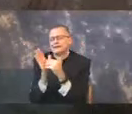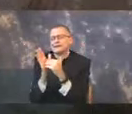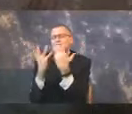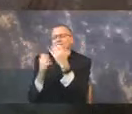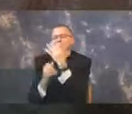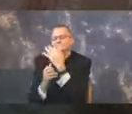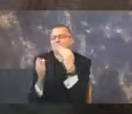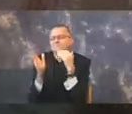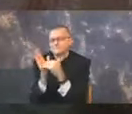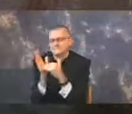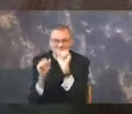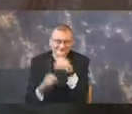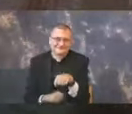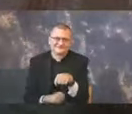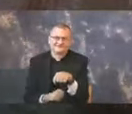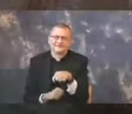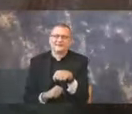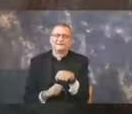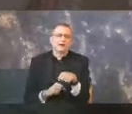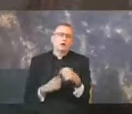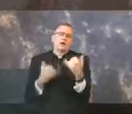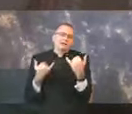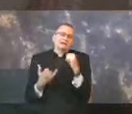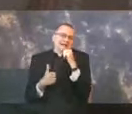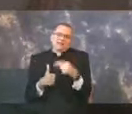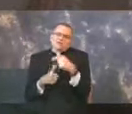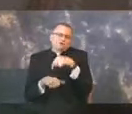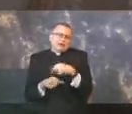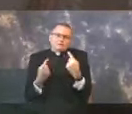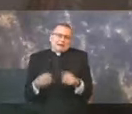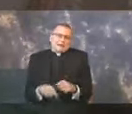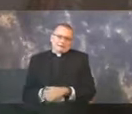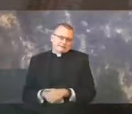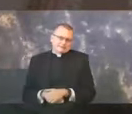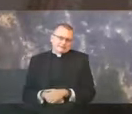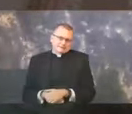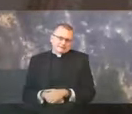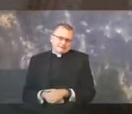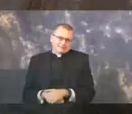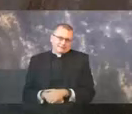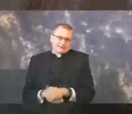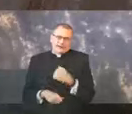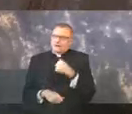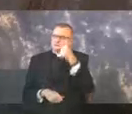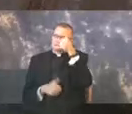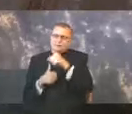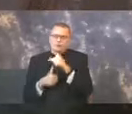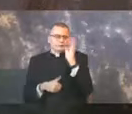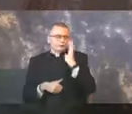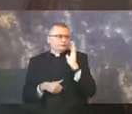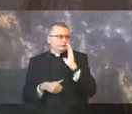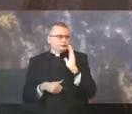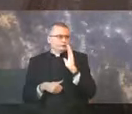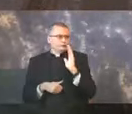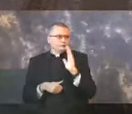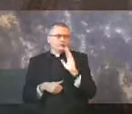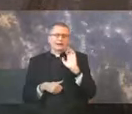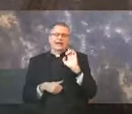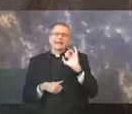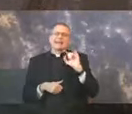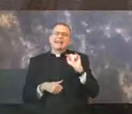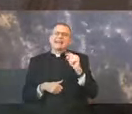This is not the first time this has happened. My attention was recently drawn to a comment made by St. Edith Stein